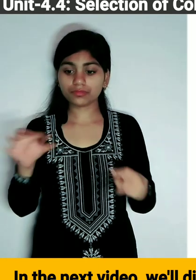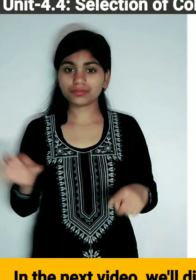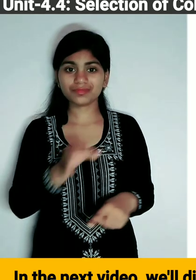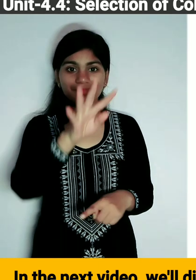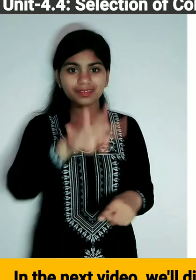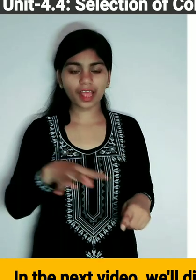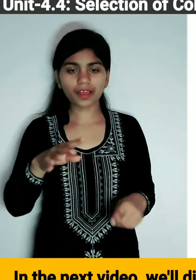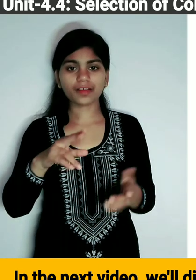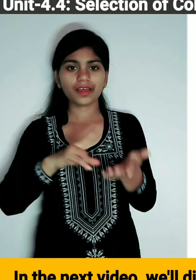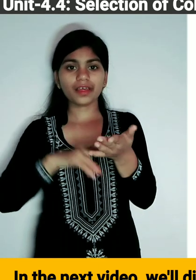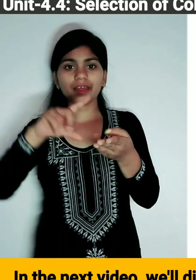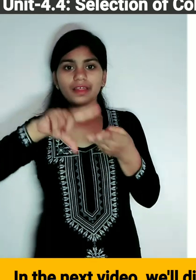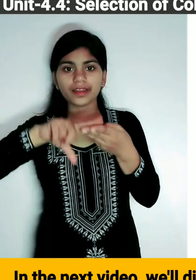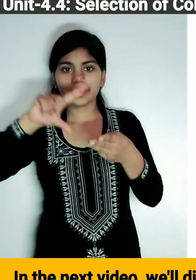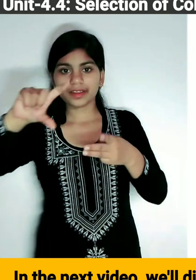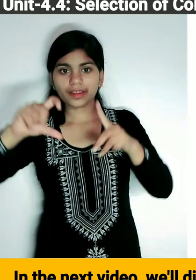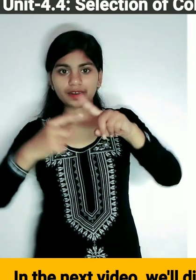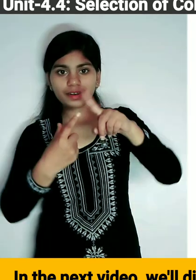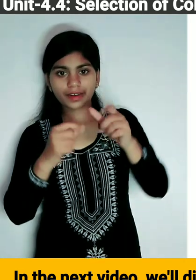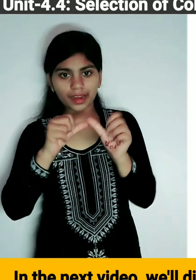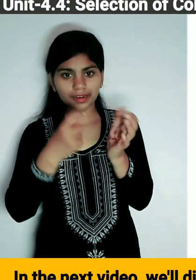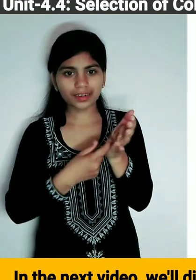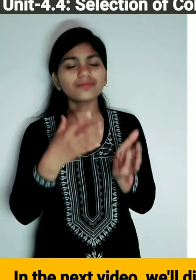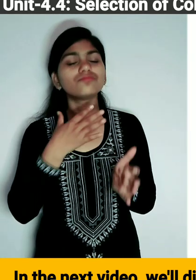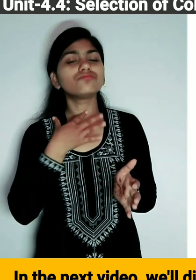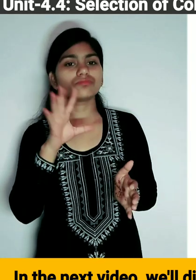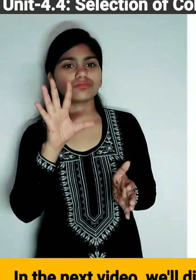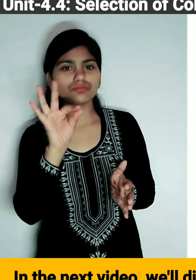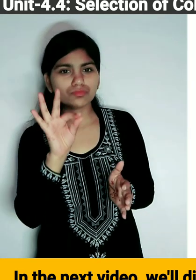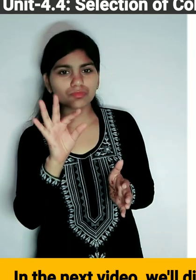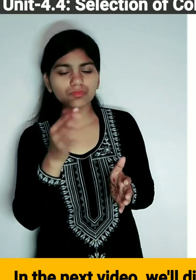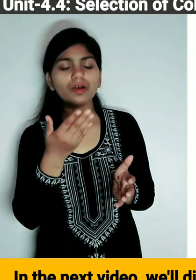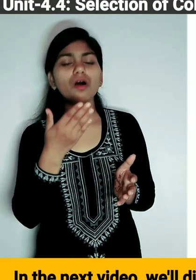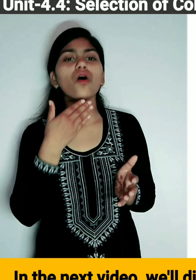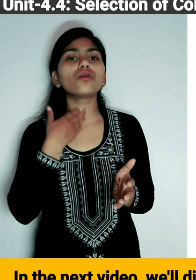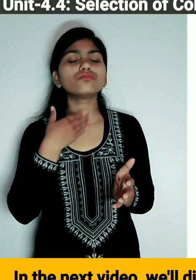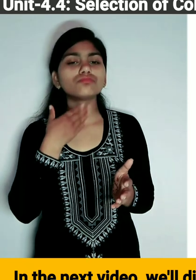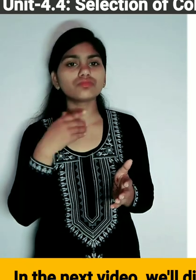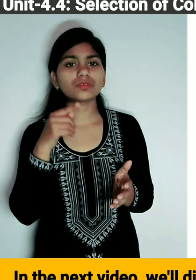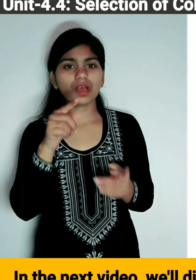So in the next video, we will discuss about management of